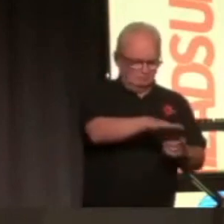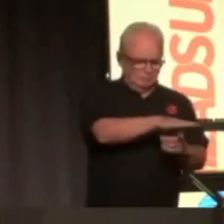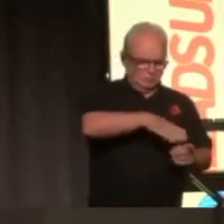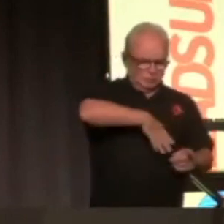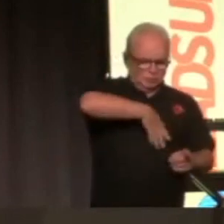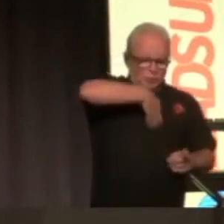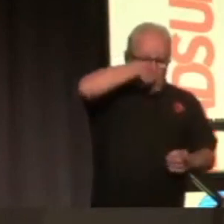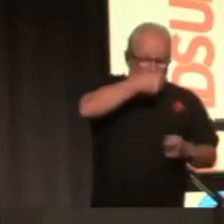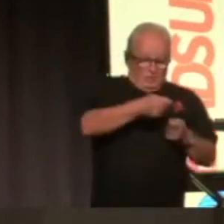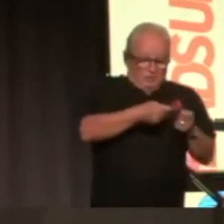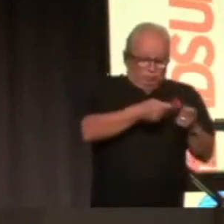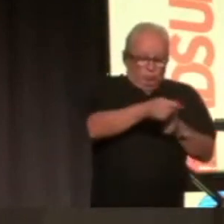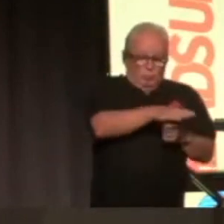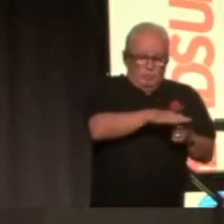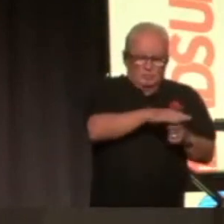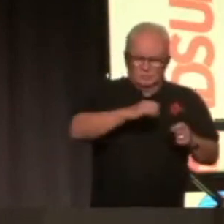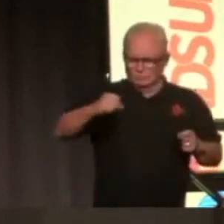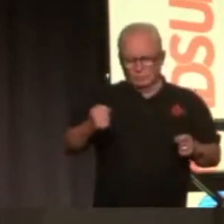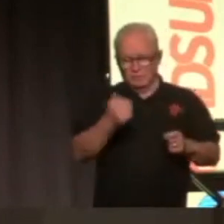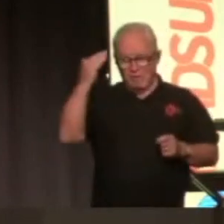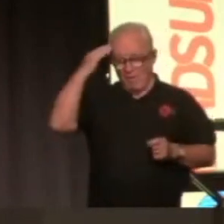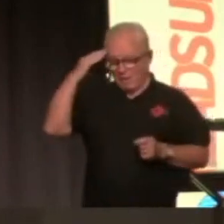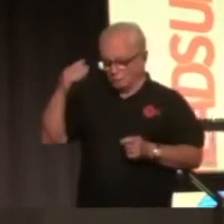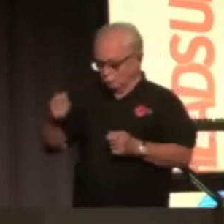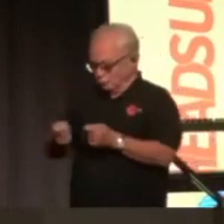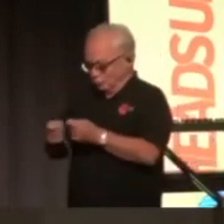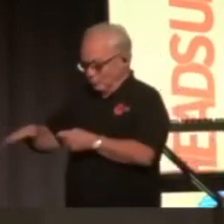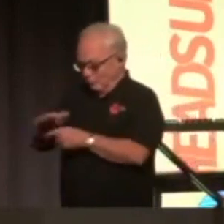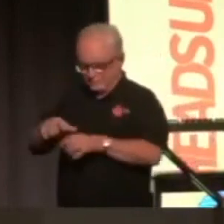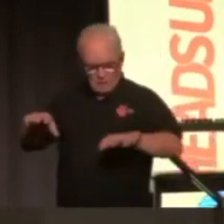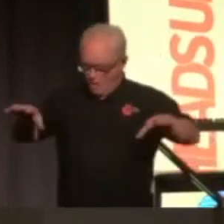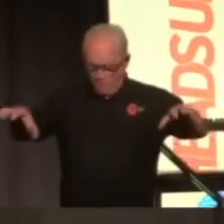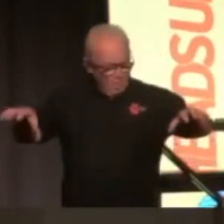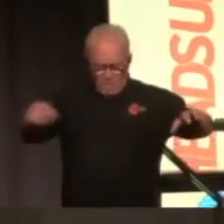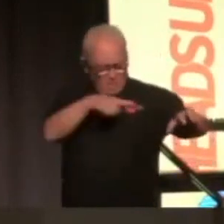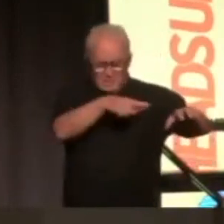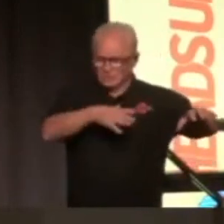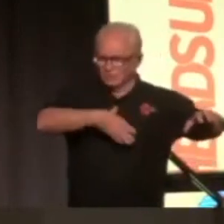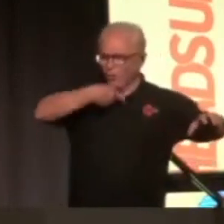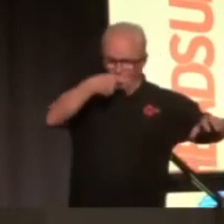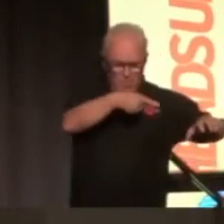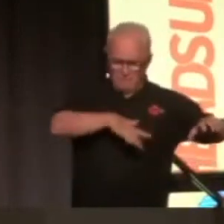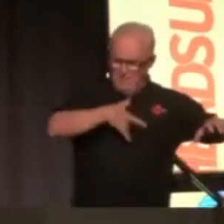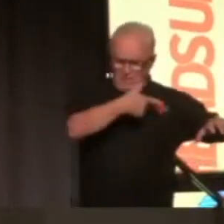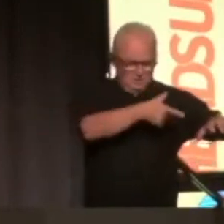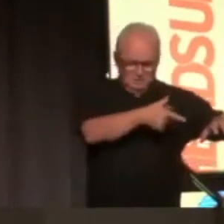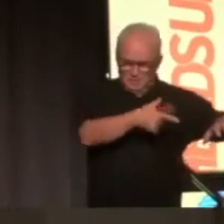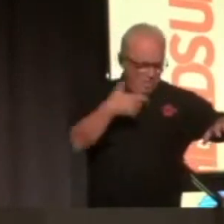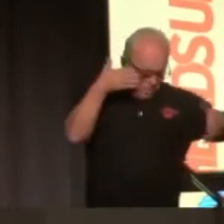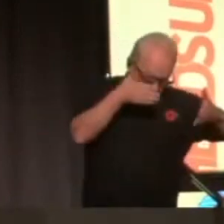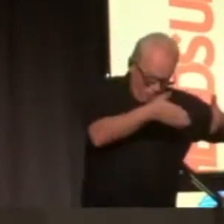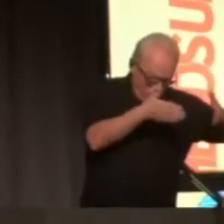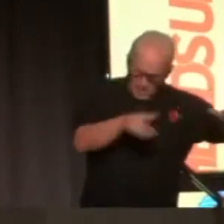a head place. We are so swallowed up by what the soul feels that we have smothered what the